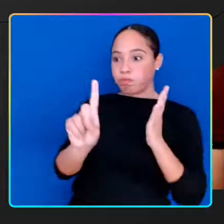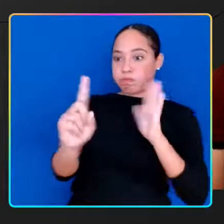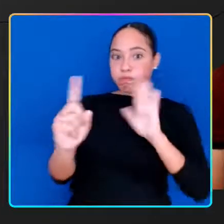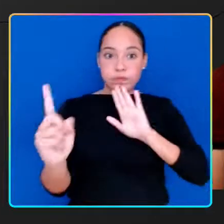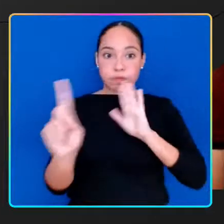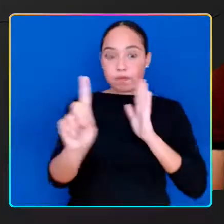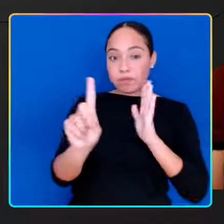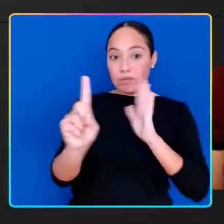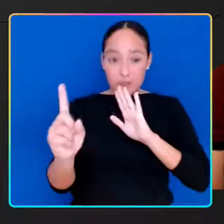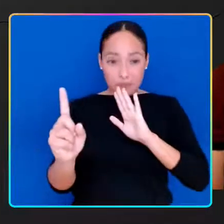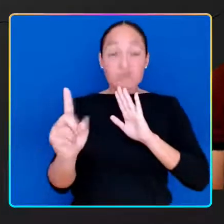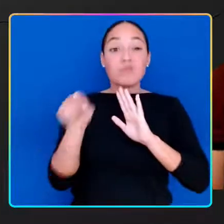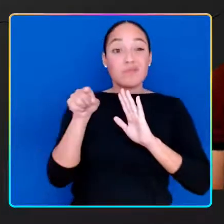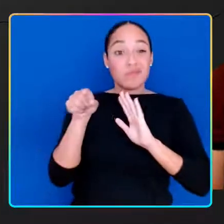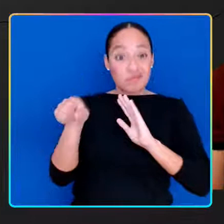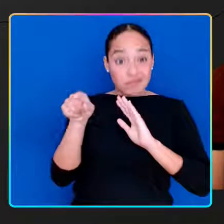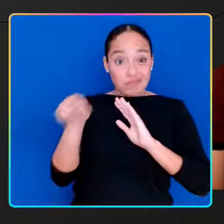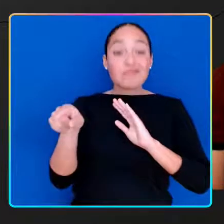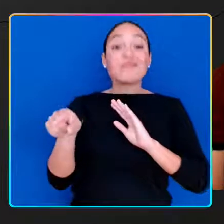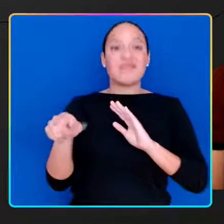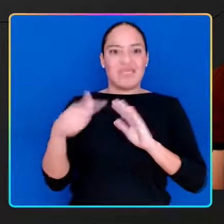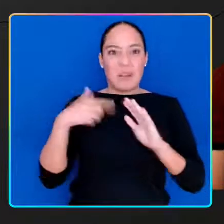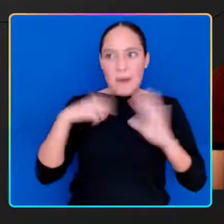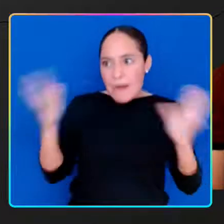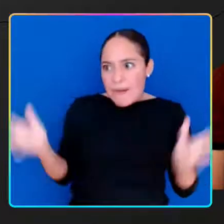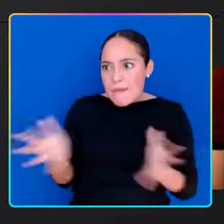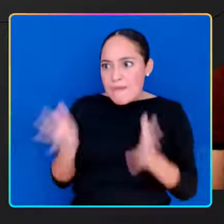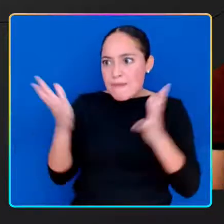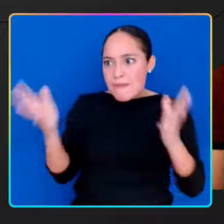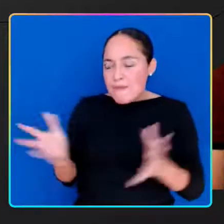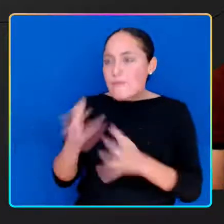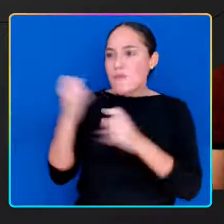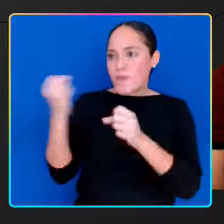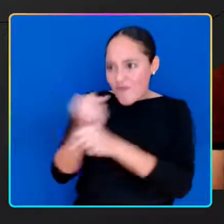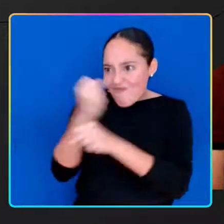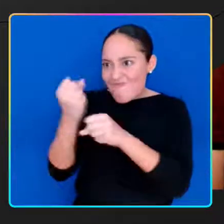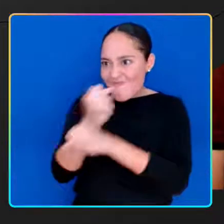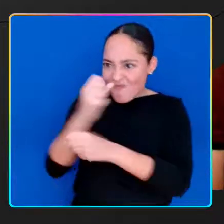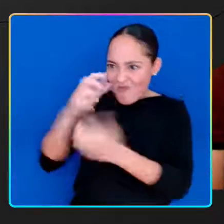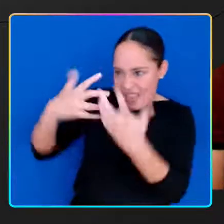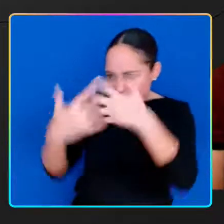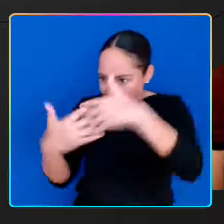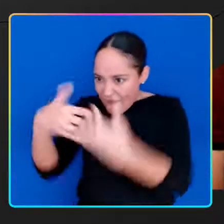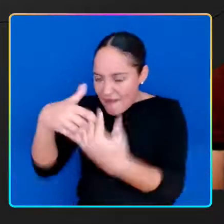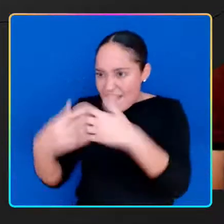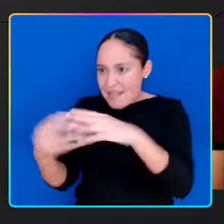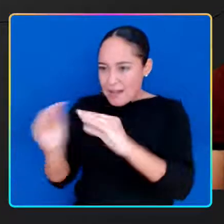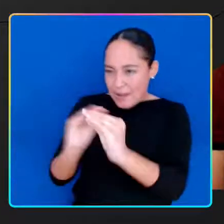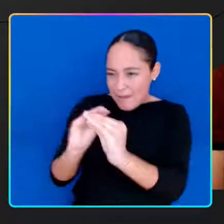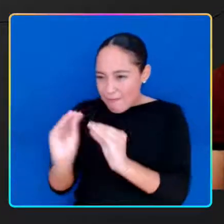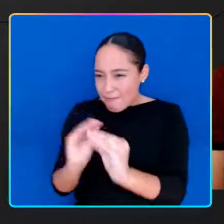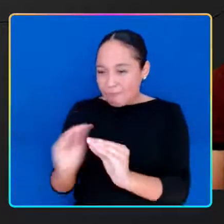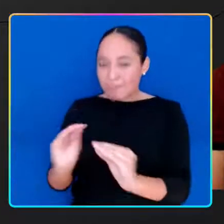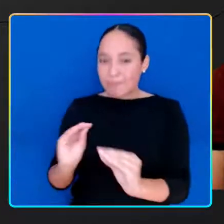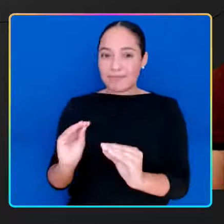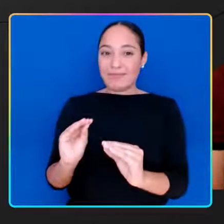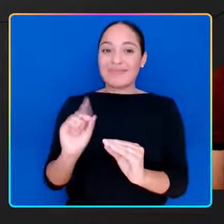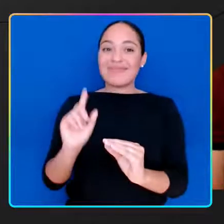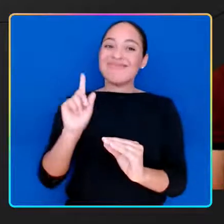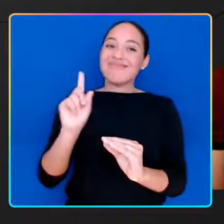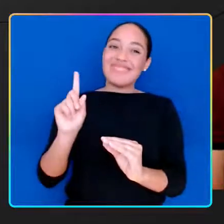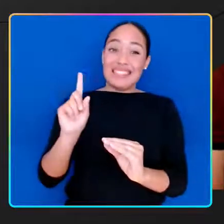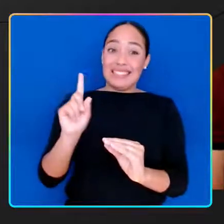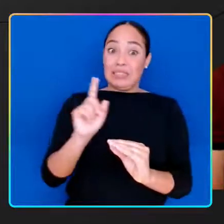VR worlds, interact it, and build an SDK to do that. Unfortunately, it was ahead of time. It was